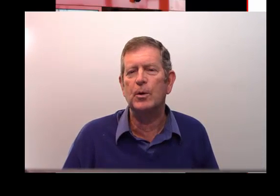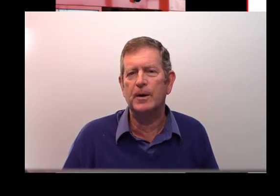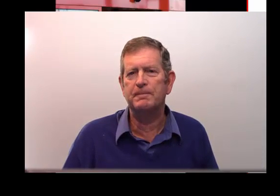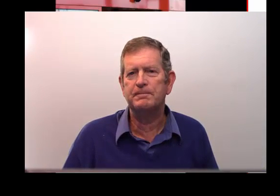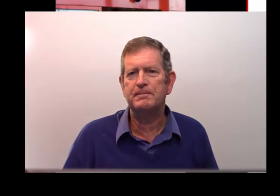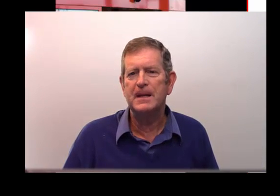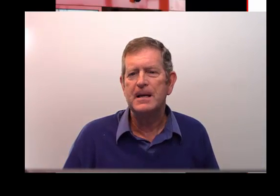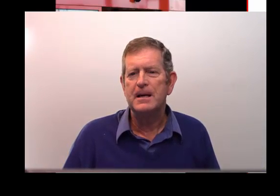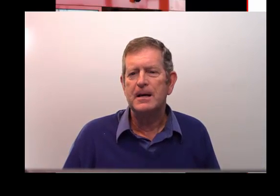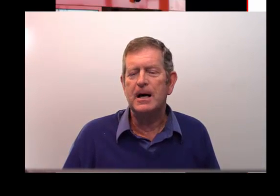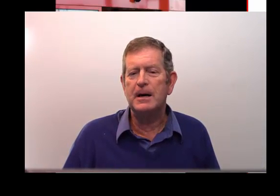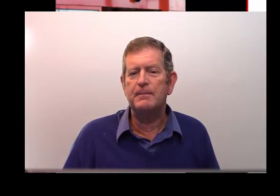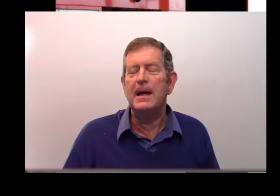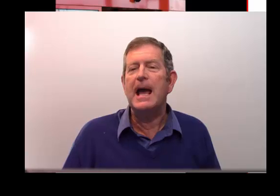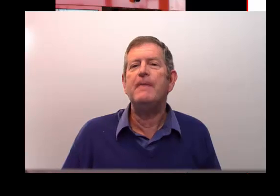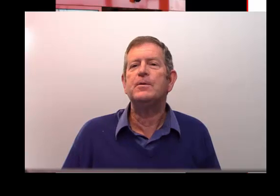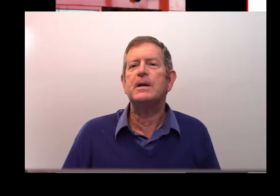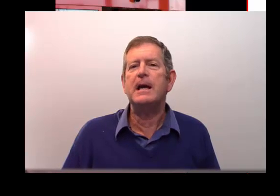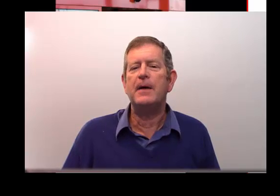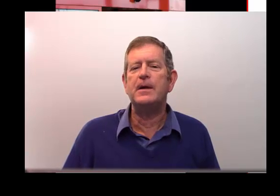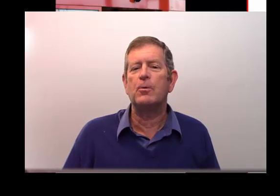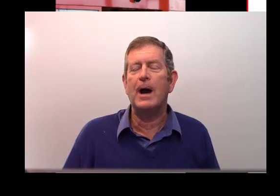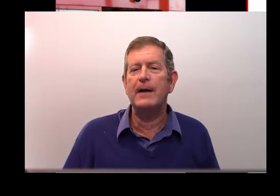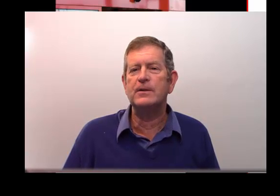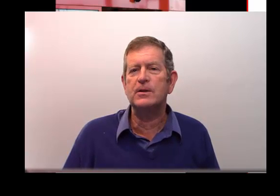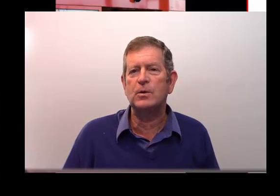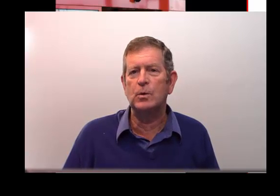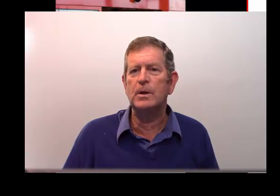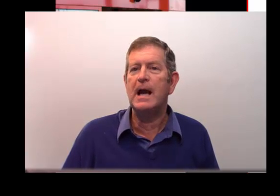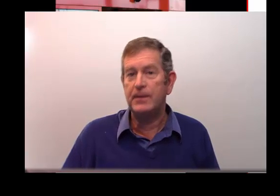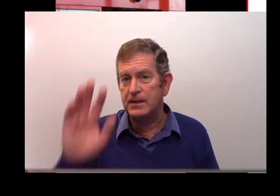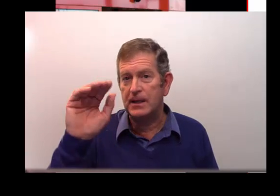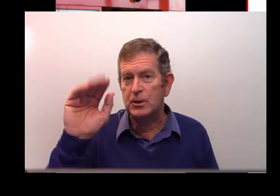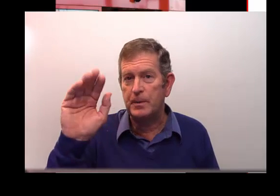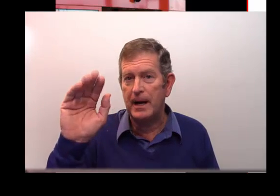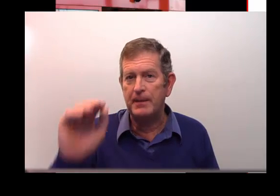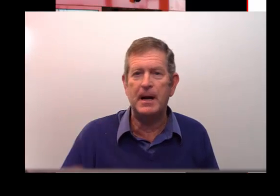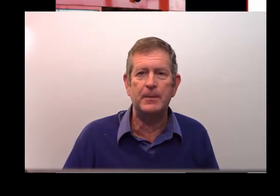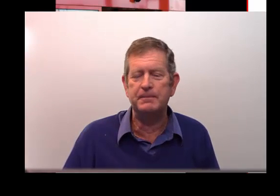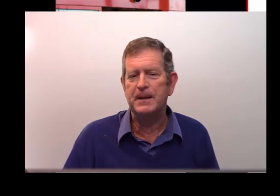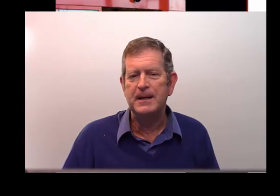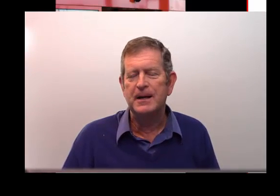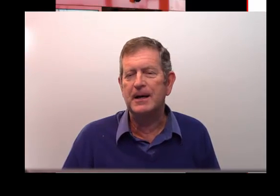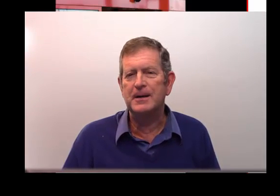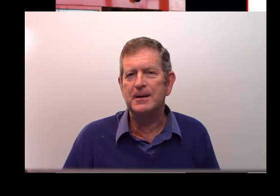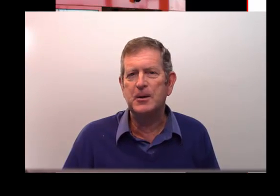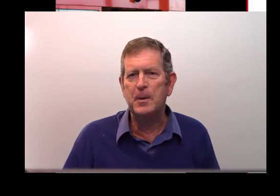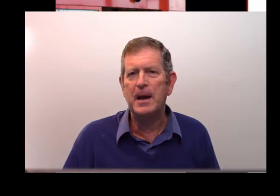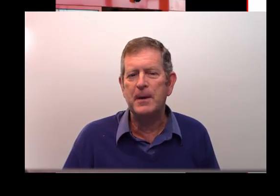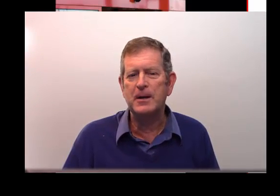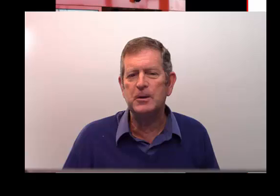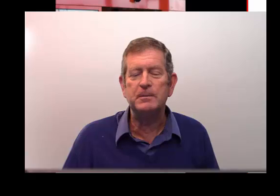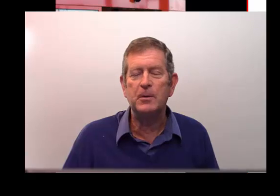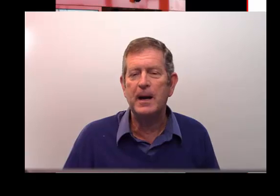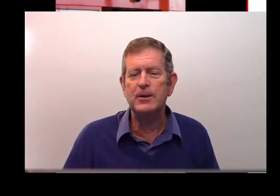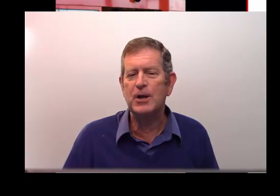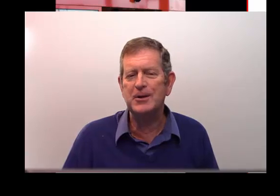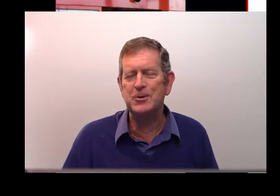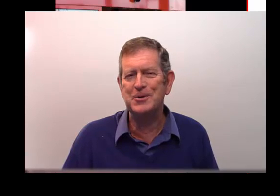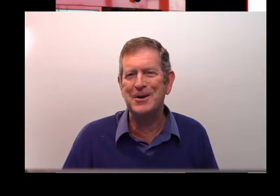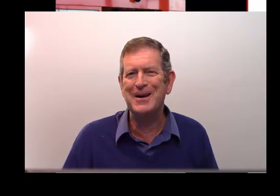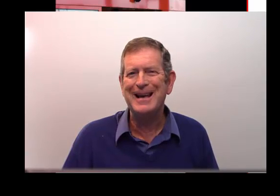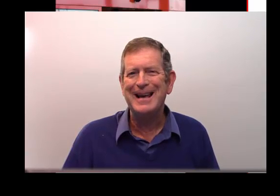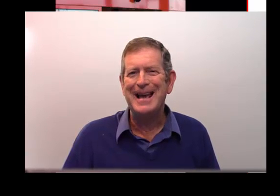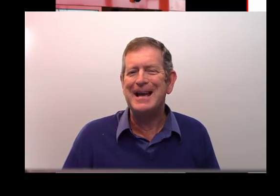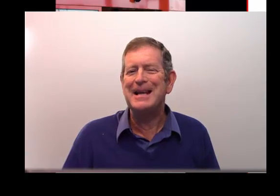the stroller. After Kathy arrives at school, Kathy says, "Goodbye, Mama. Goodbye, Michael. Goodbye,